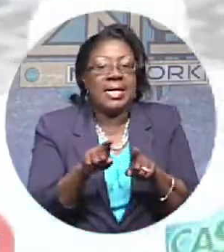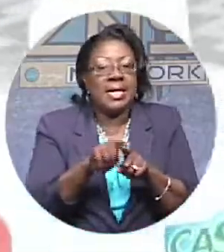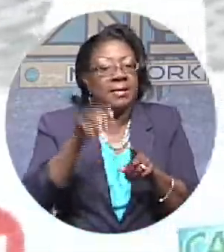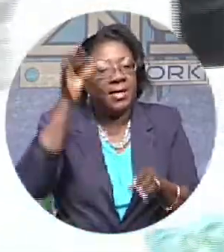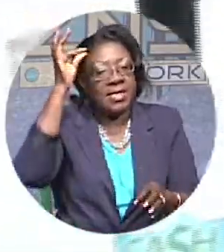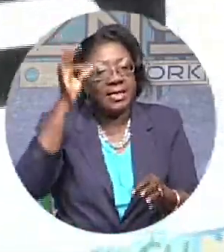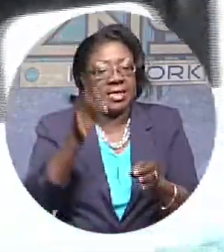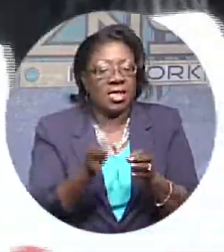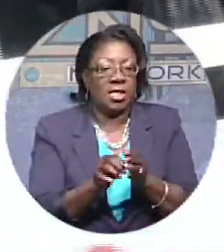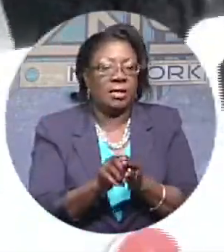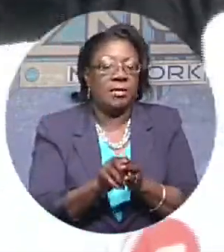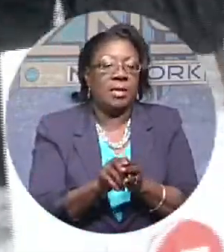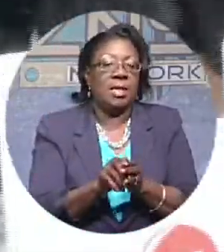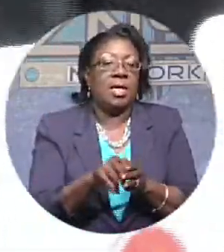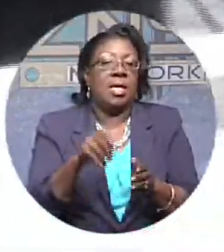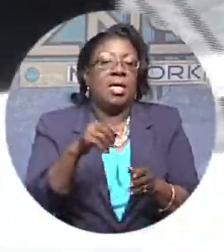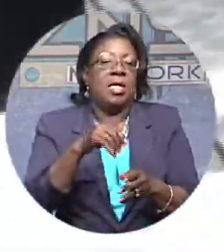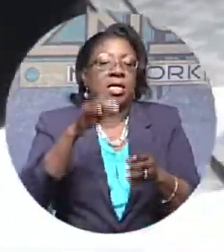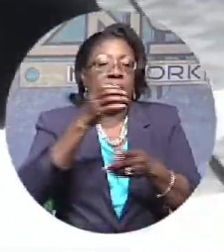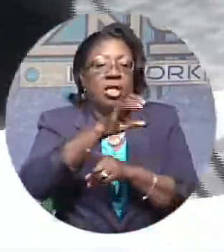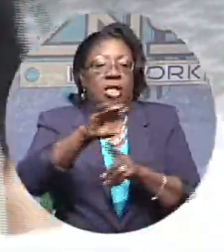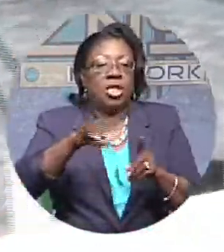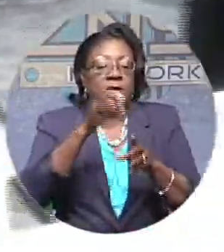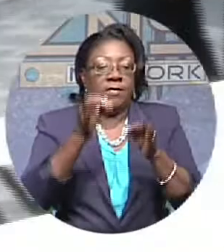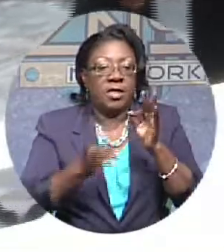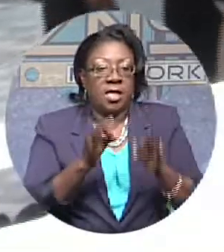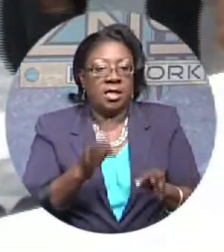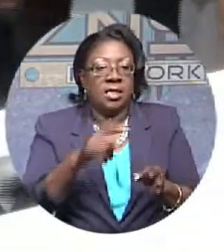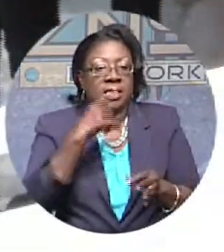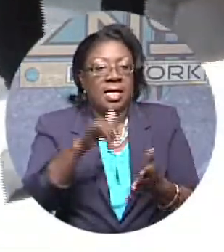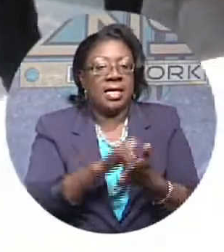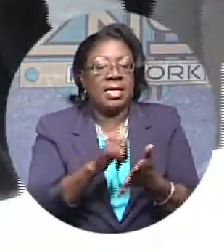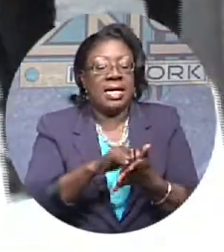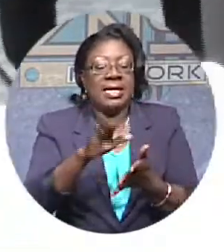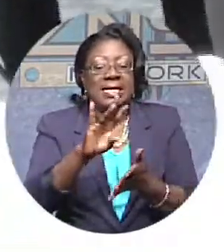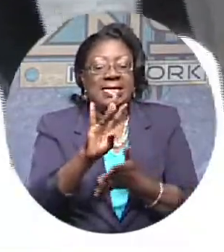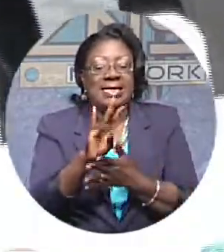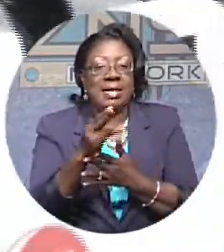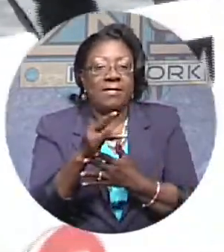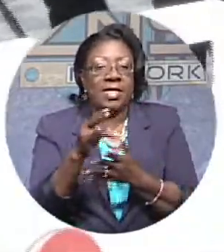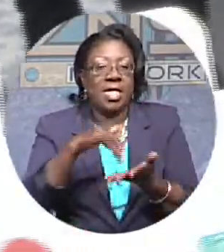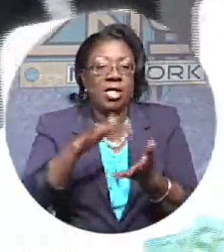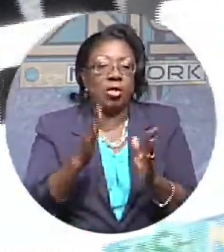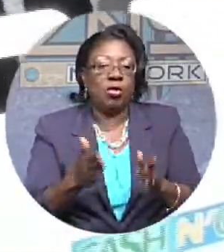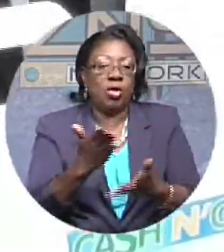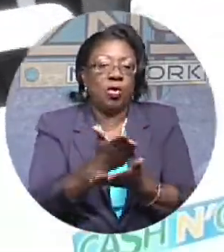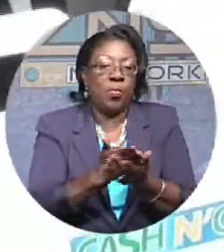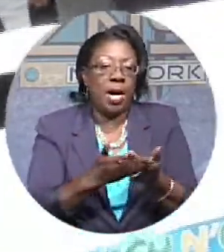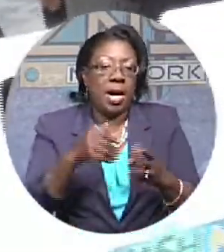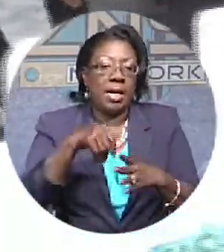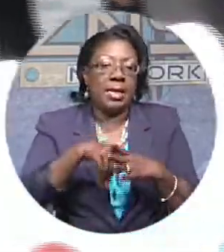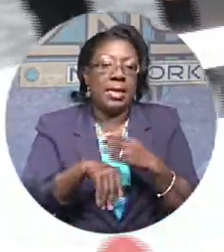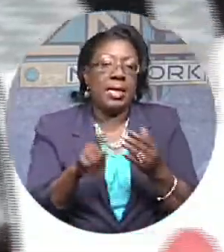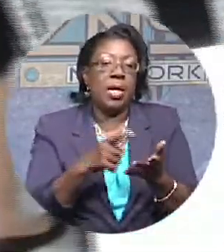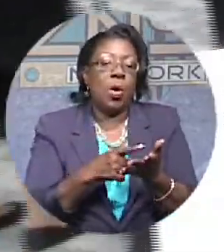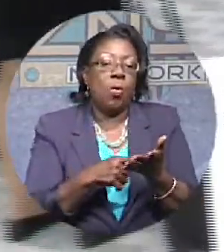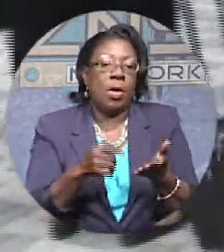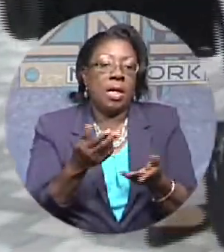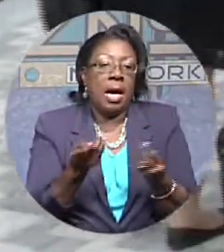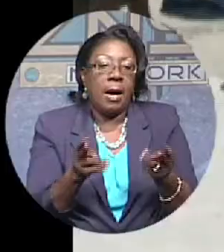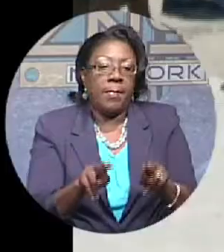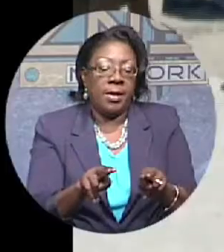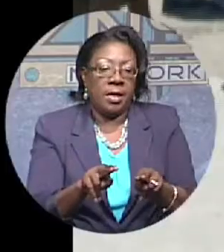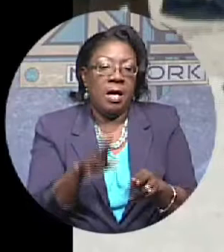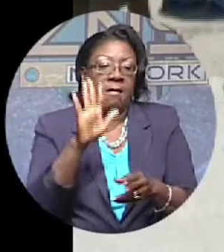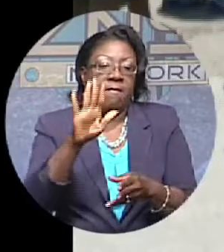to the particulars of the matter, the Chief Justice pointed out that 17 students participated in Ditch Day, 5 participated in the promotion